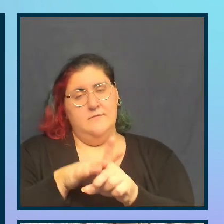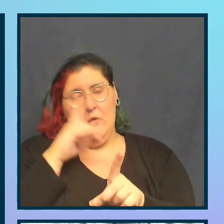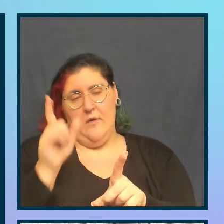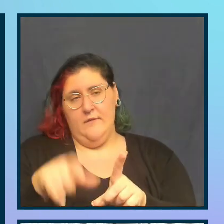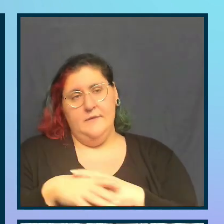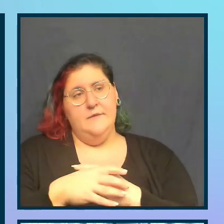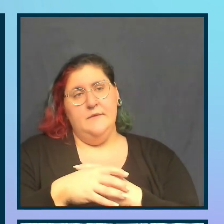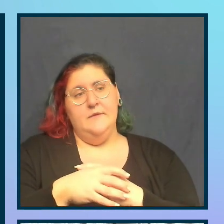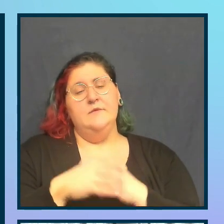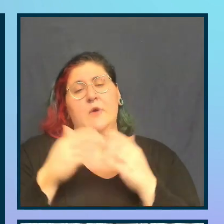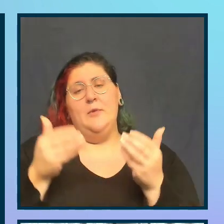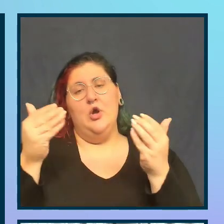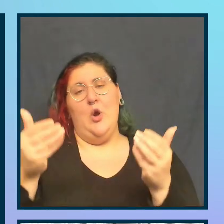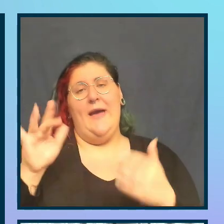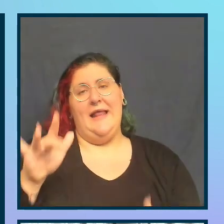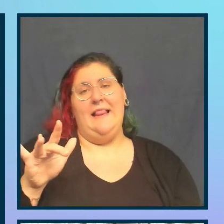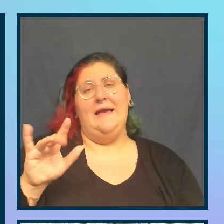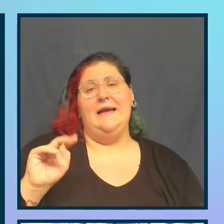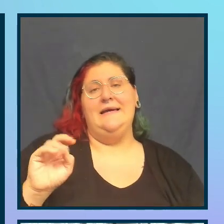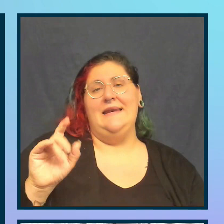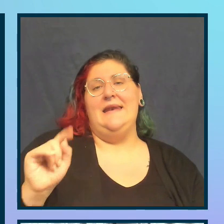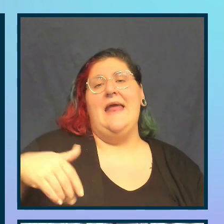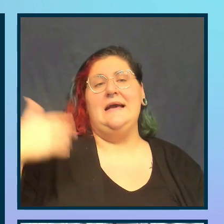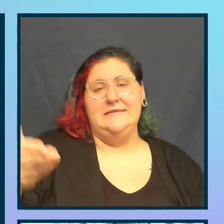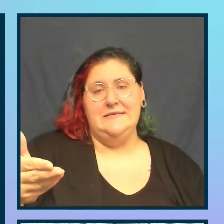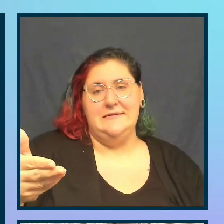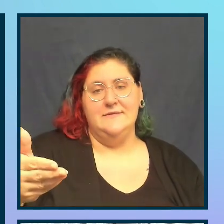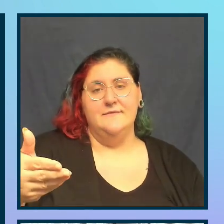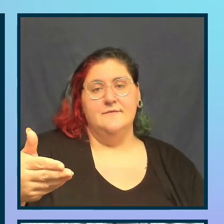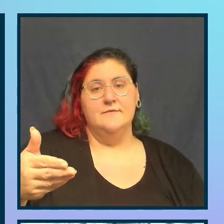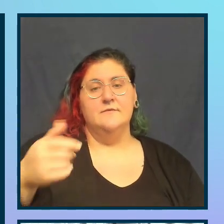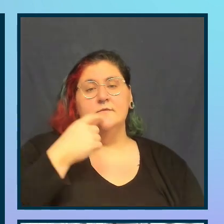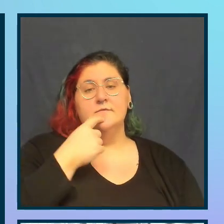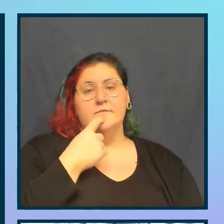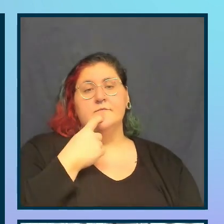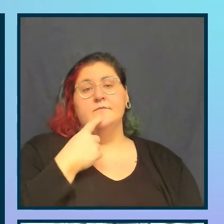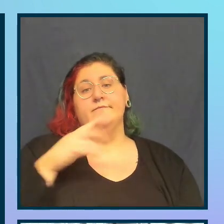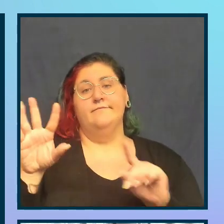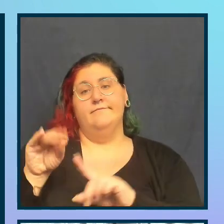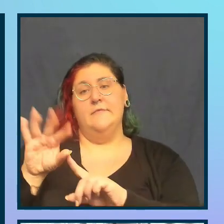going to head and click next. It's going to capture screenshots again.